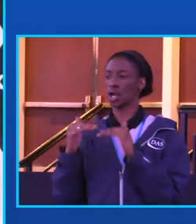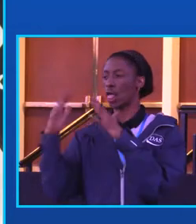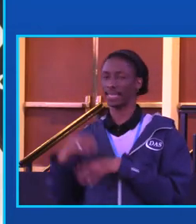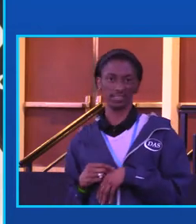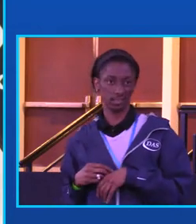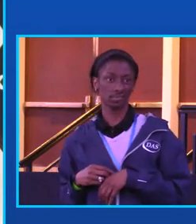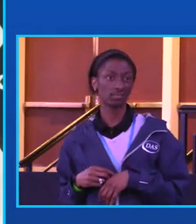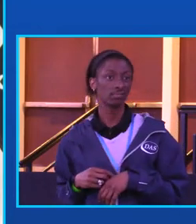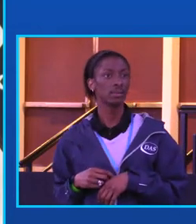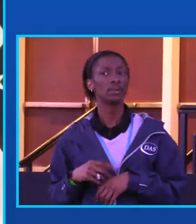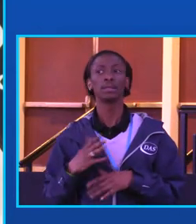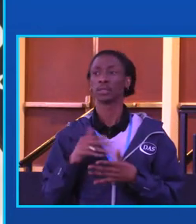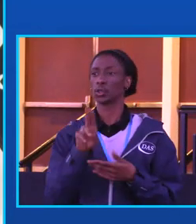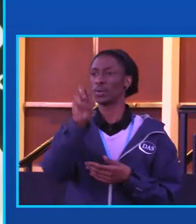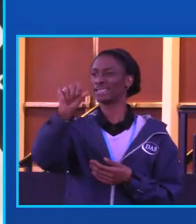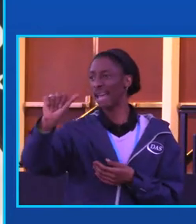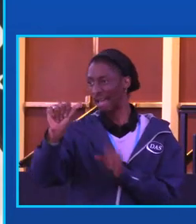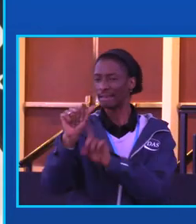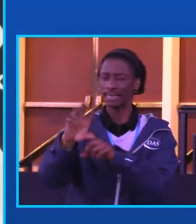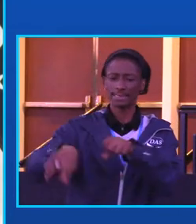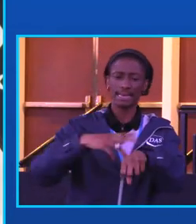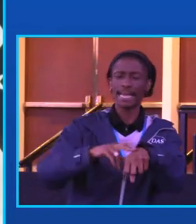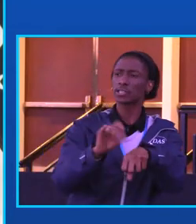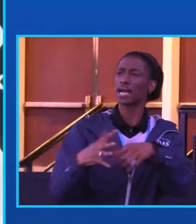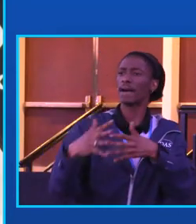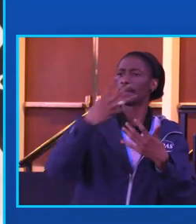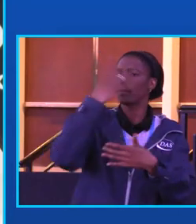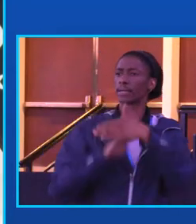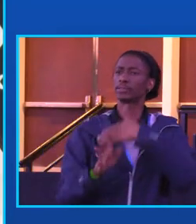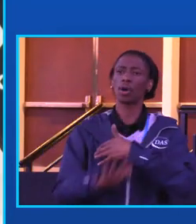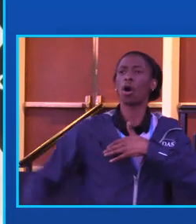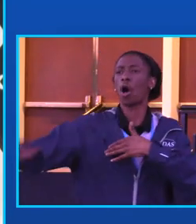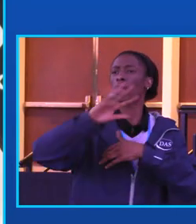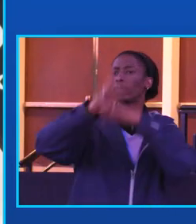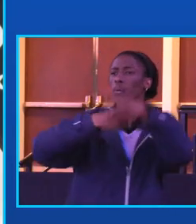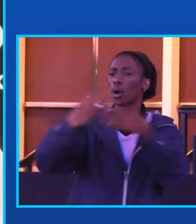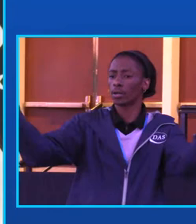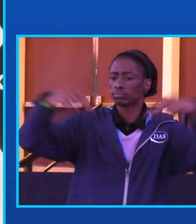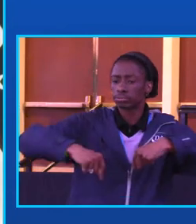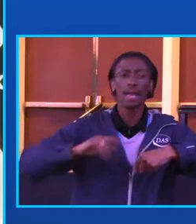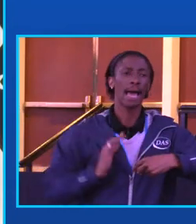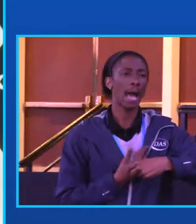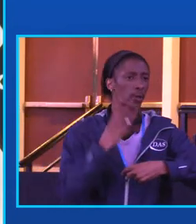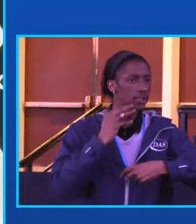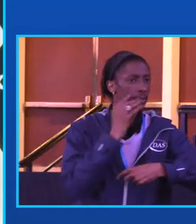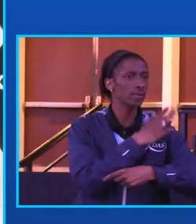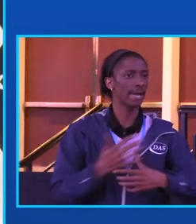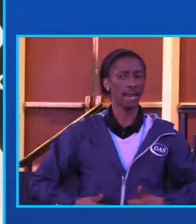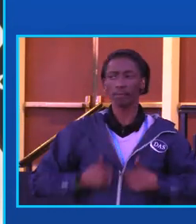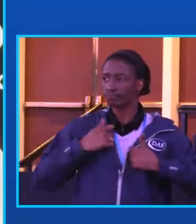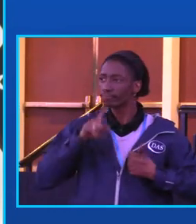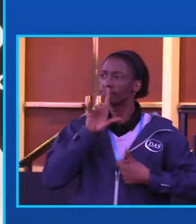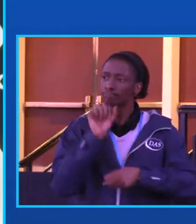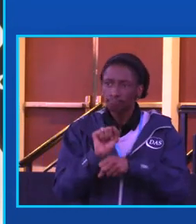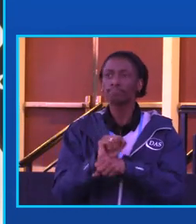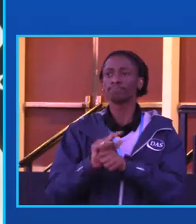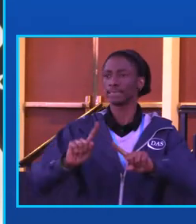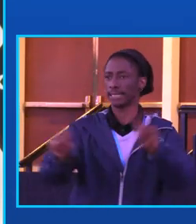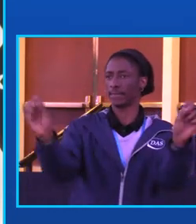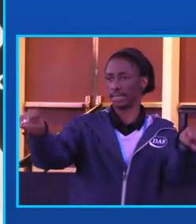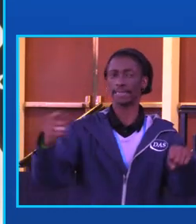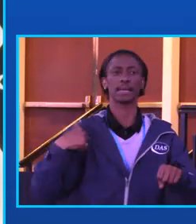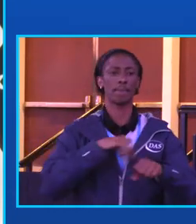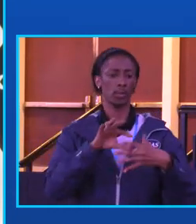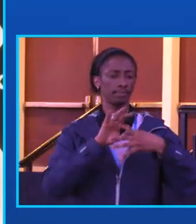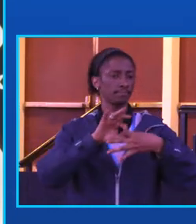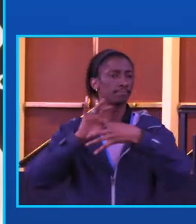service. The United States is a nation of immigrants from around the world, and while our experiences and our lived realities are different, we are bound